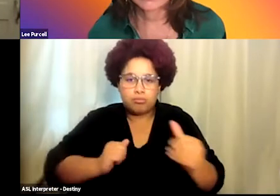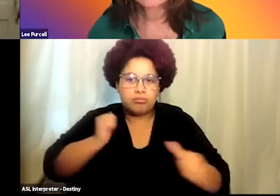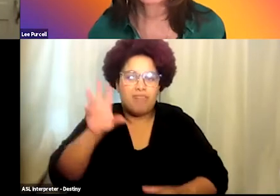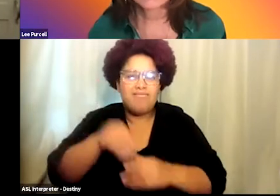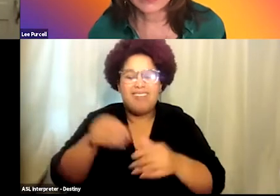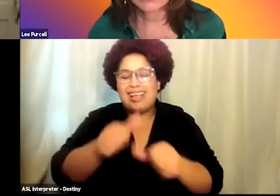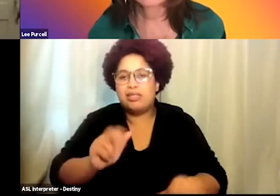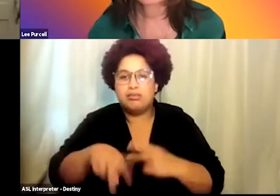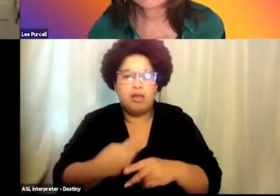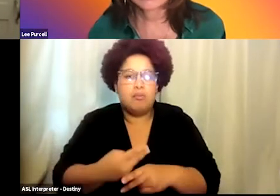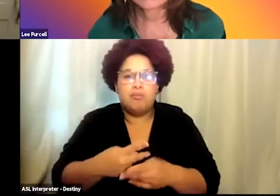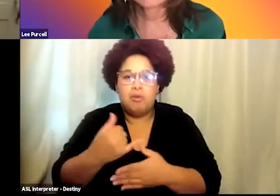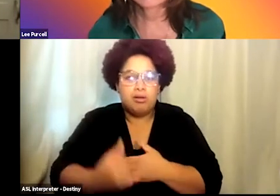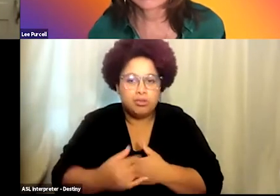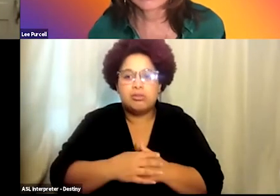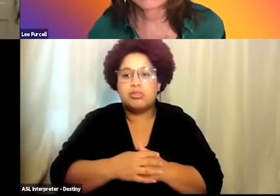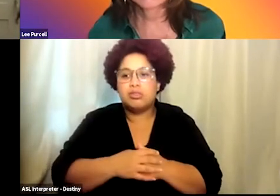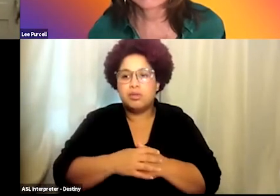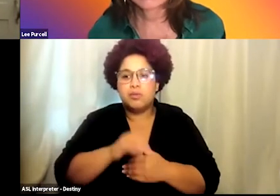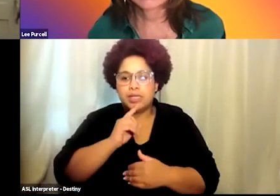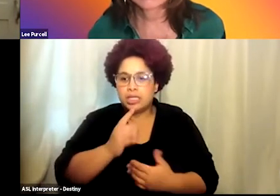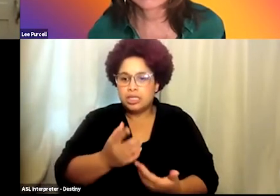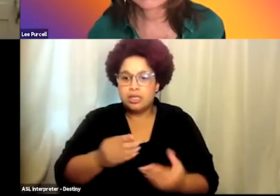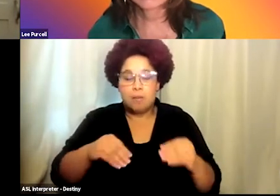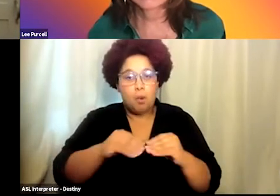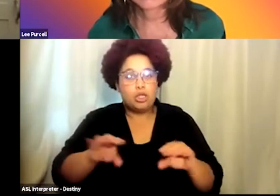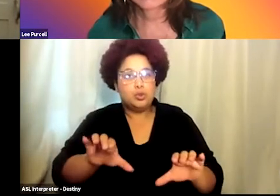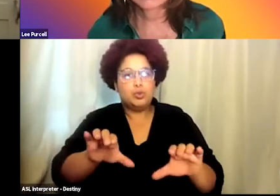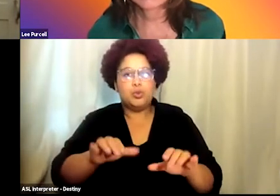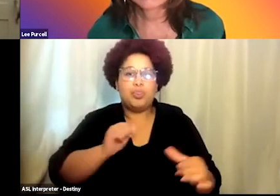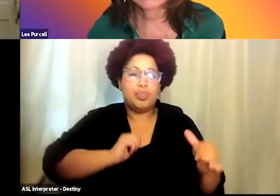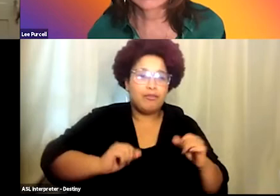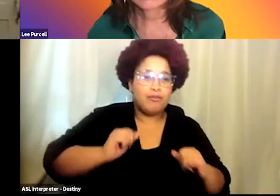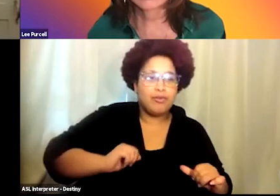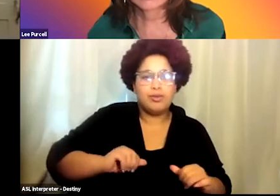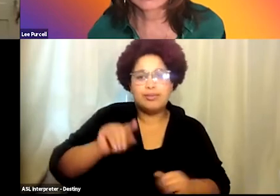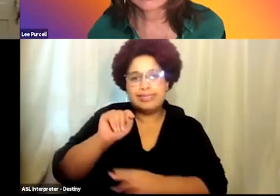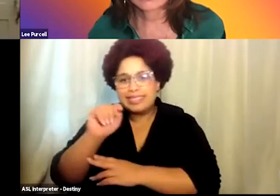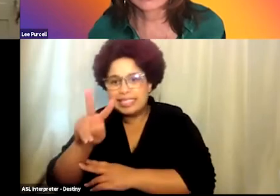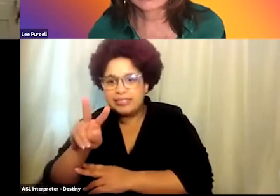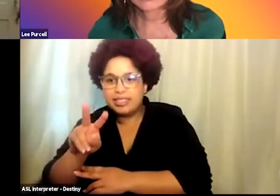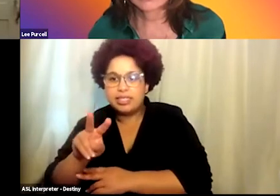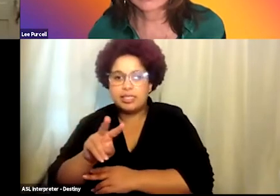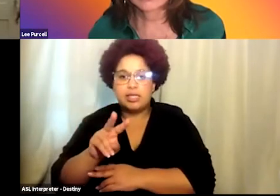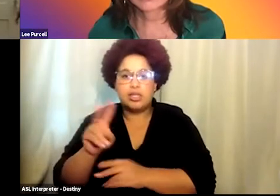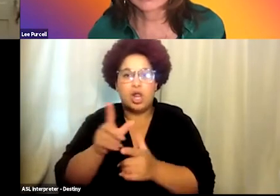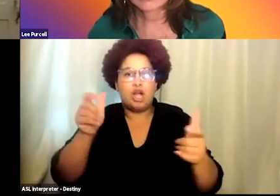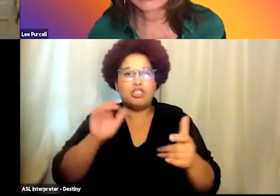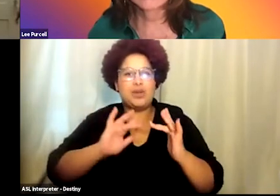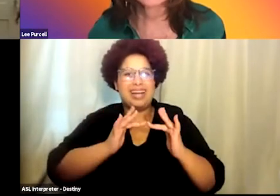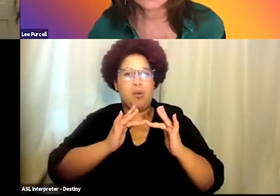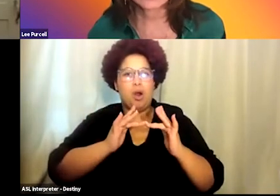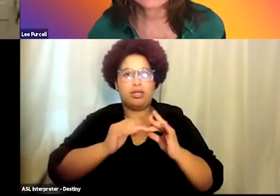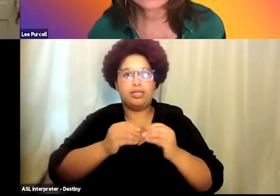anything. Because the more that you do, whether it's theater or television, the larger your network